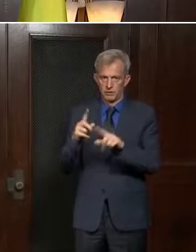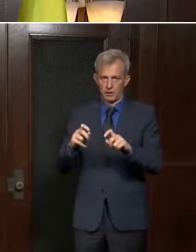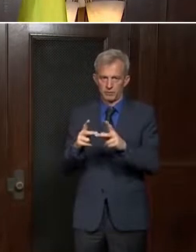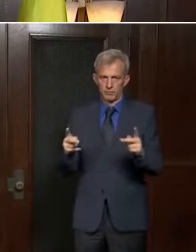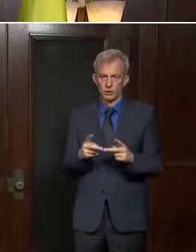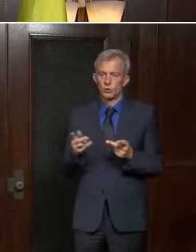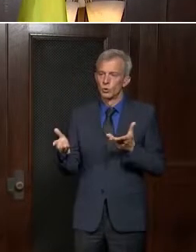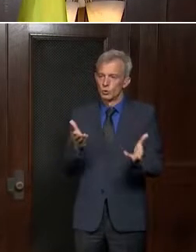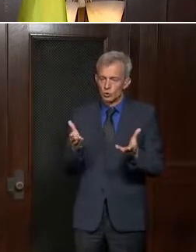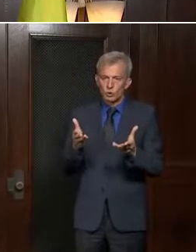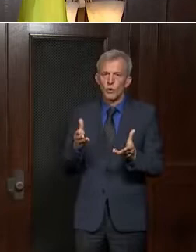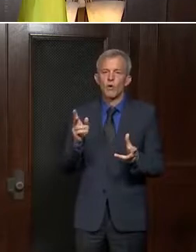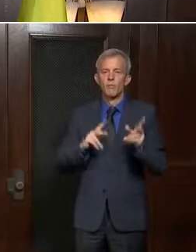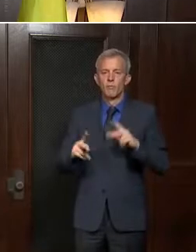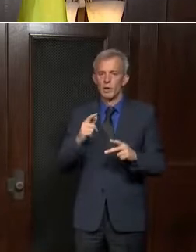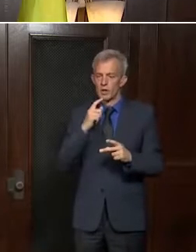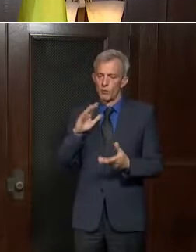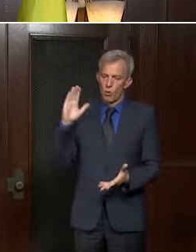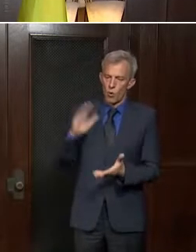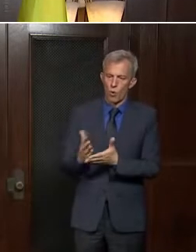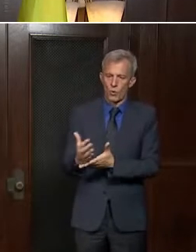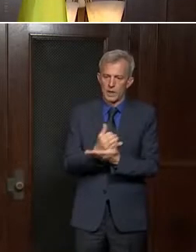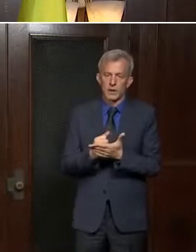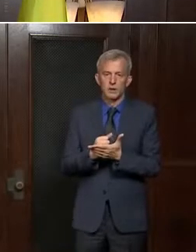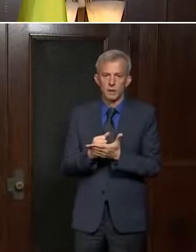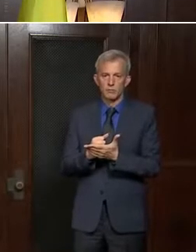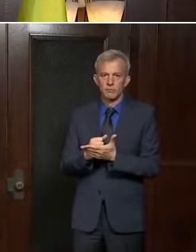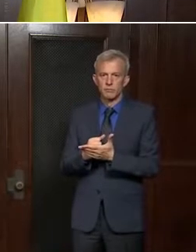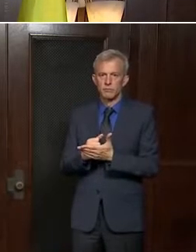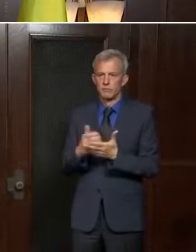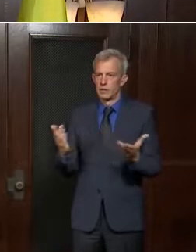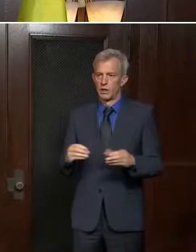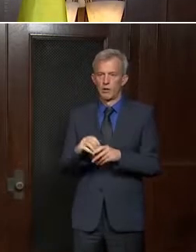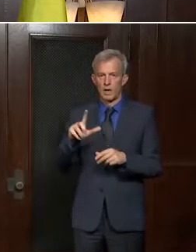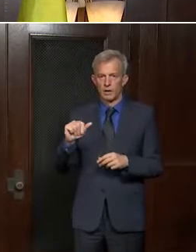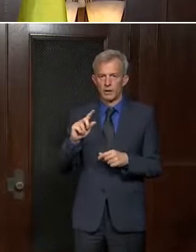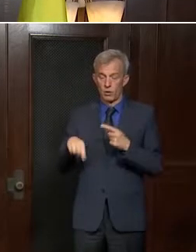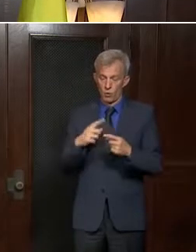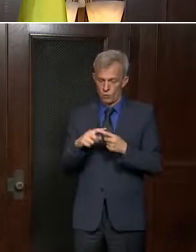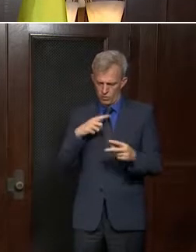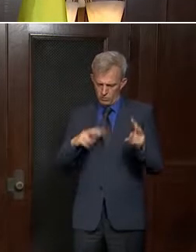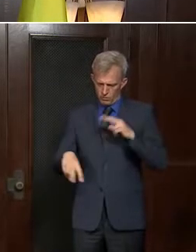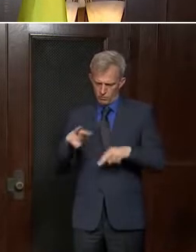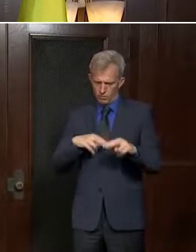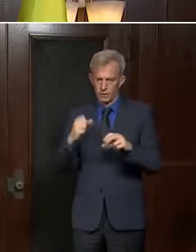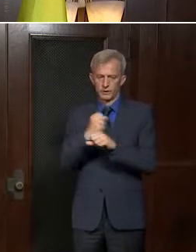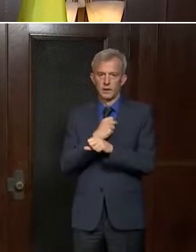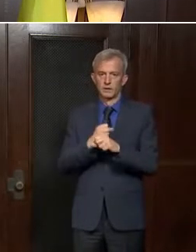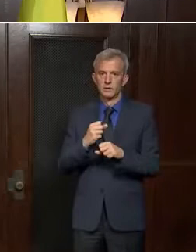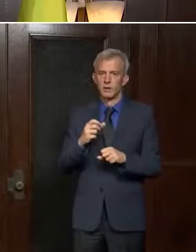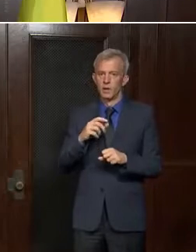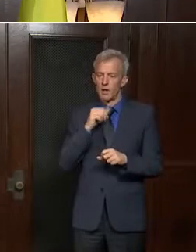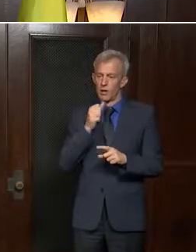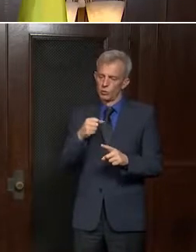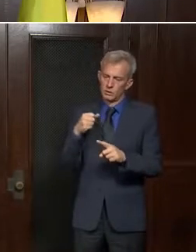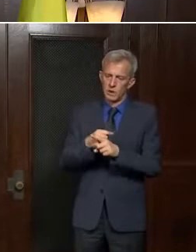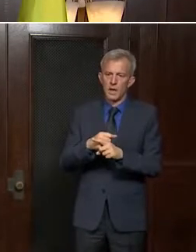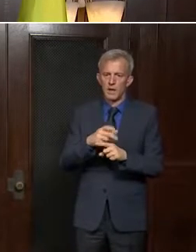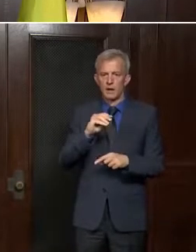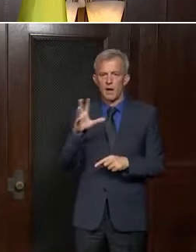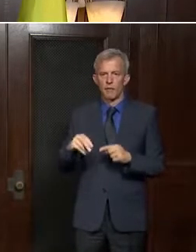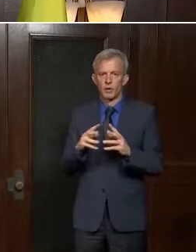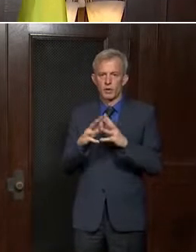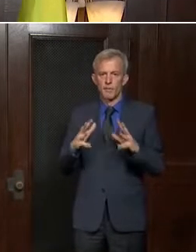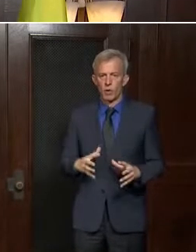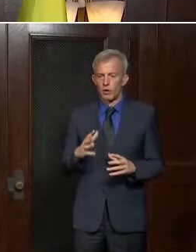African Americans and lower income Angelinos when we saw troubling statistics that this was disproportionately hitting Black community and low